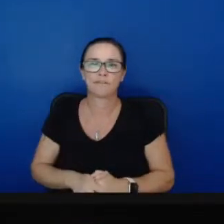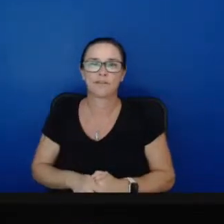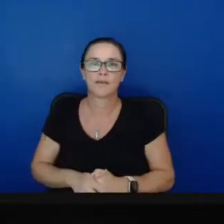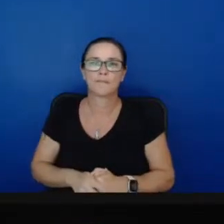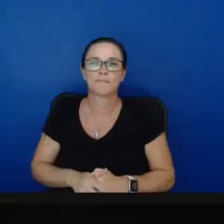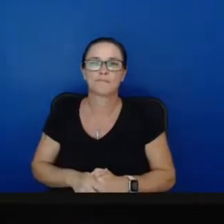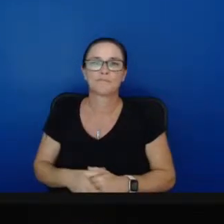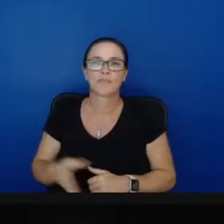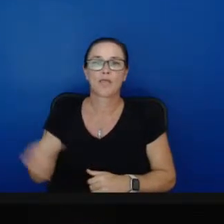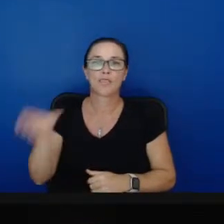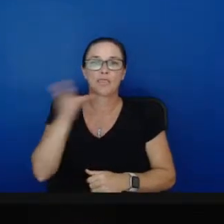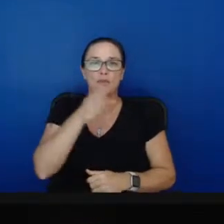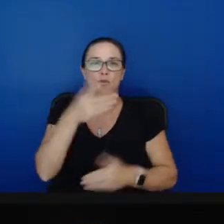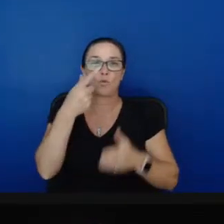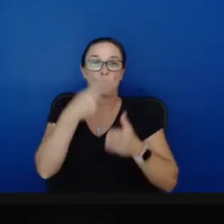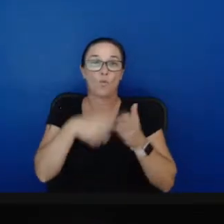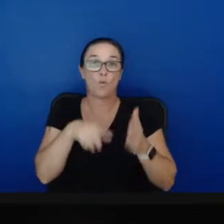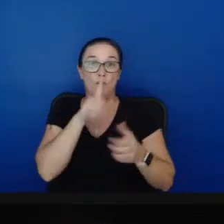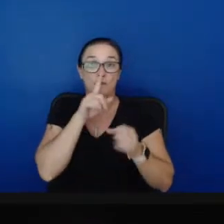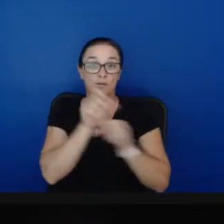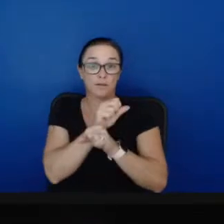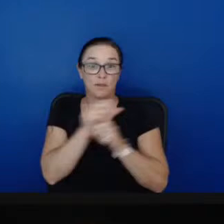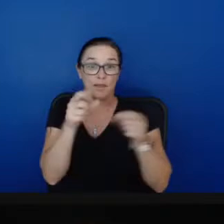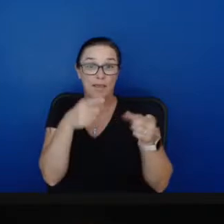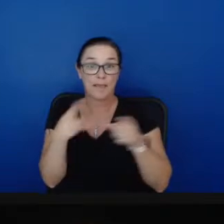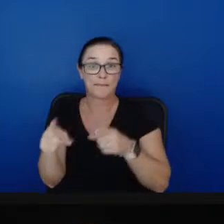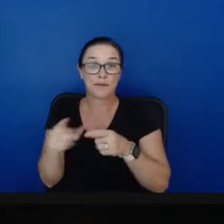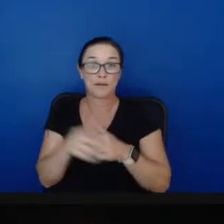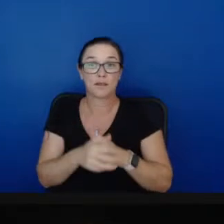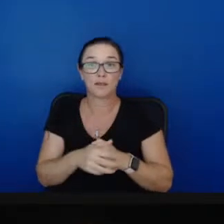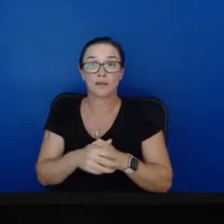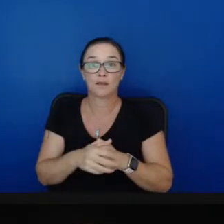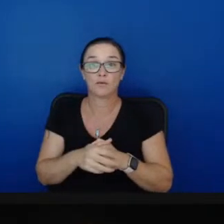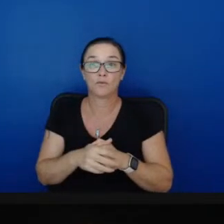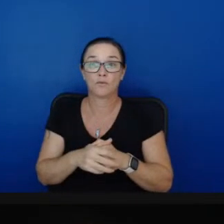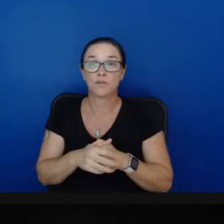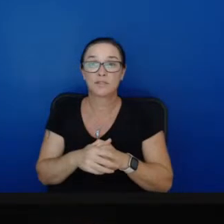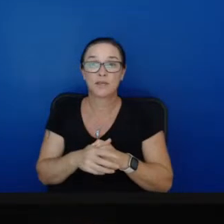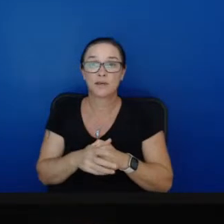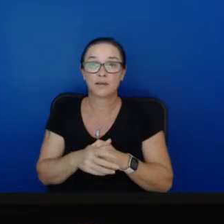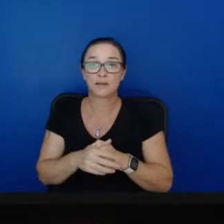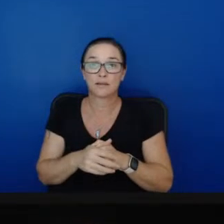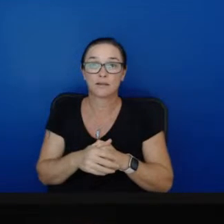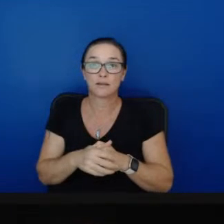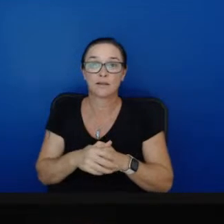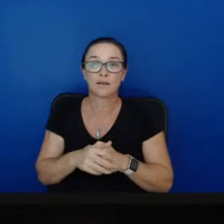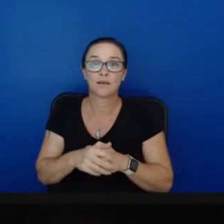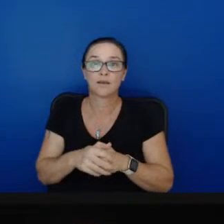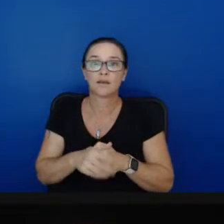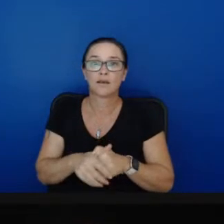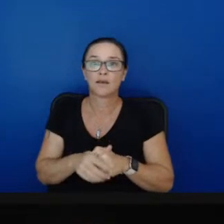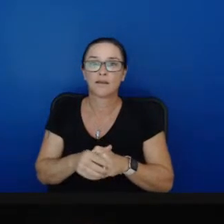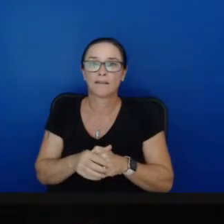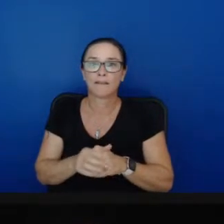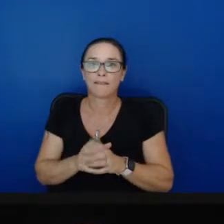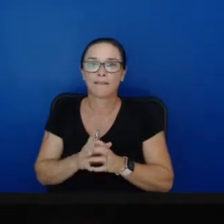what's actually going on. So here's what the data actually looks like. And maybe I can